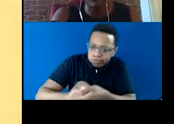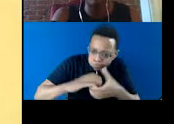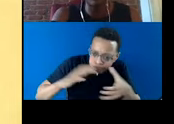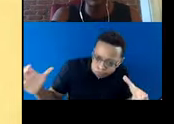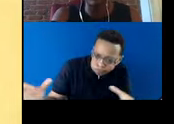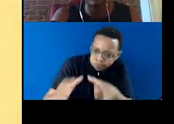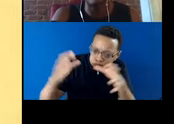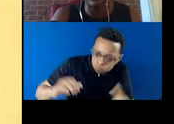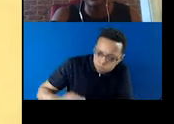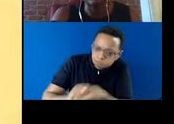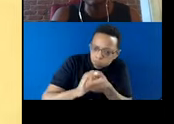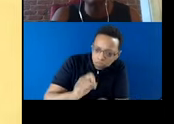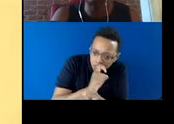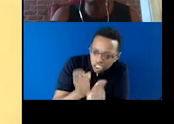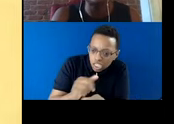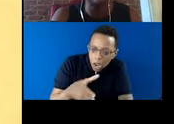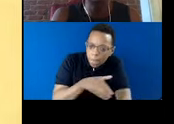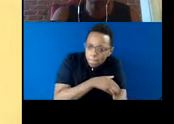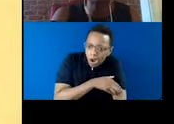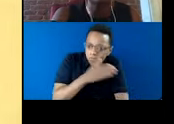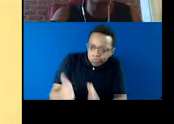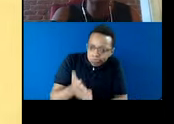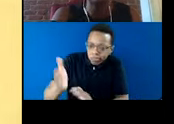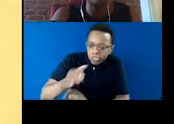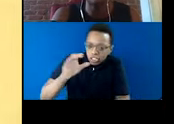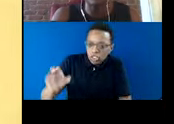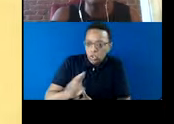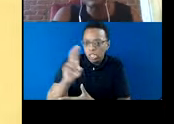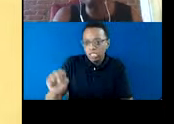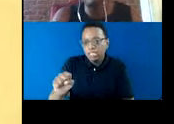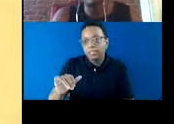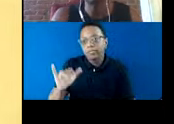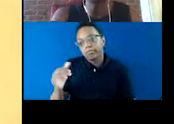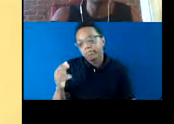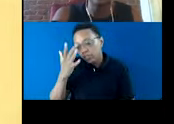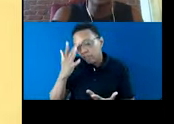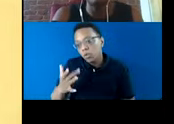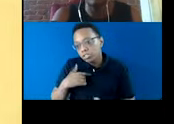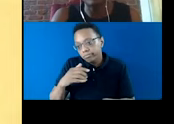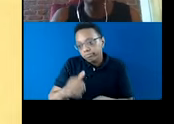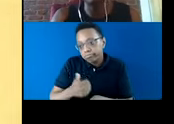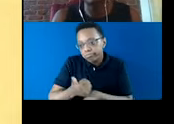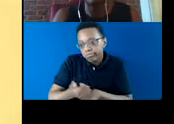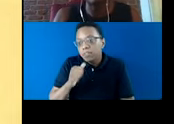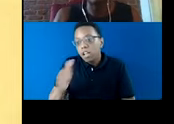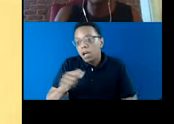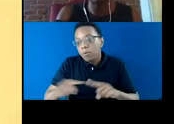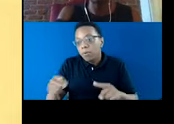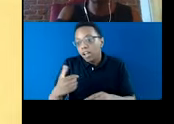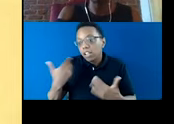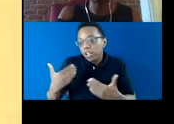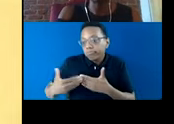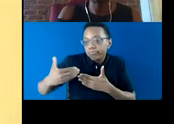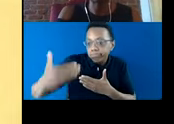how power operated in the United States. Unfortunately, that did not come to fruition then, but we also have a lot of time since then,